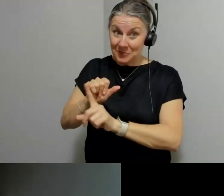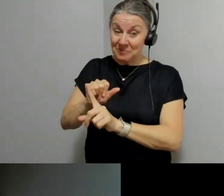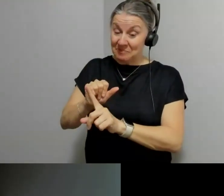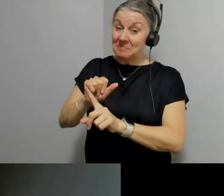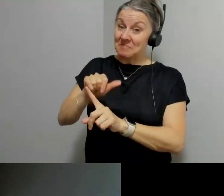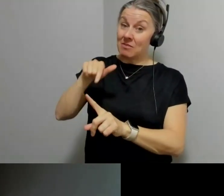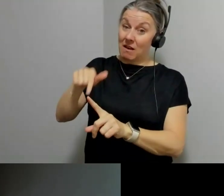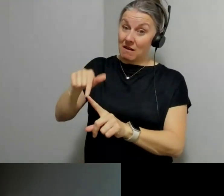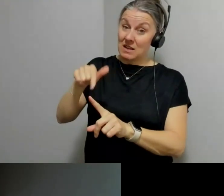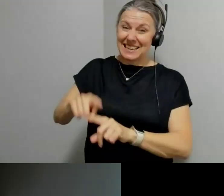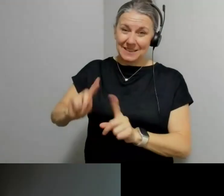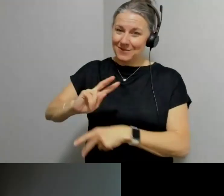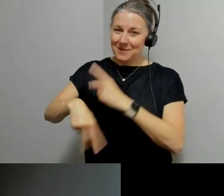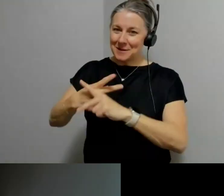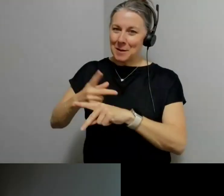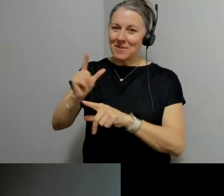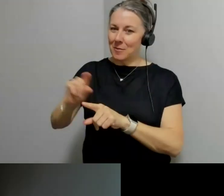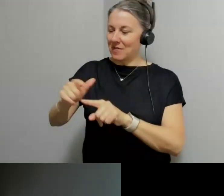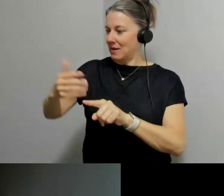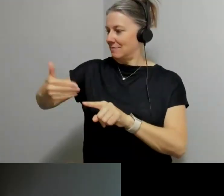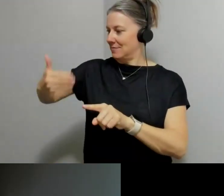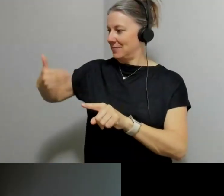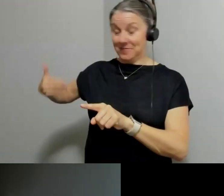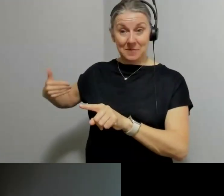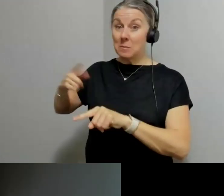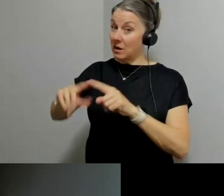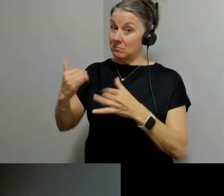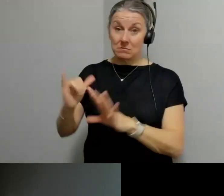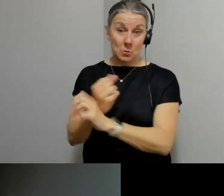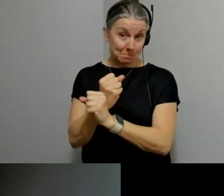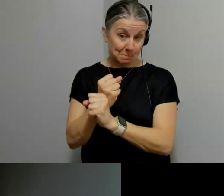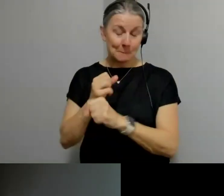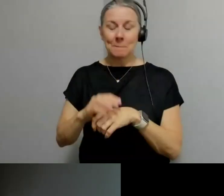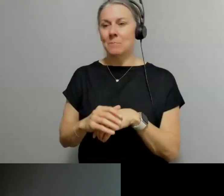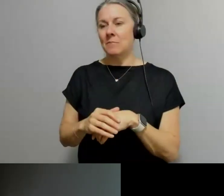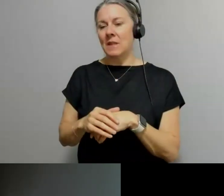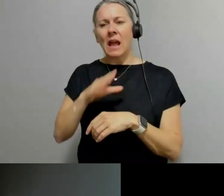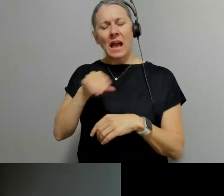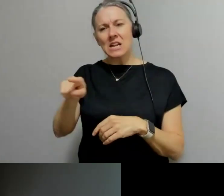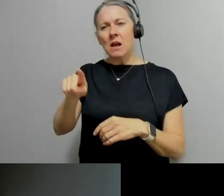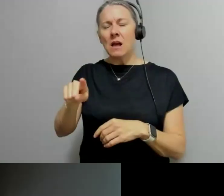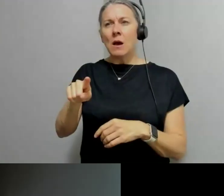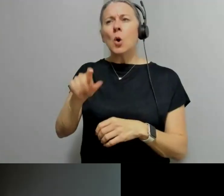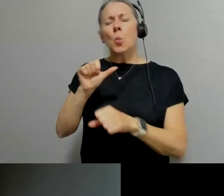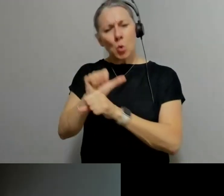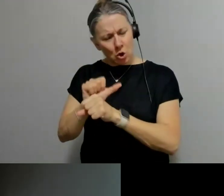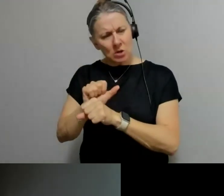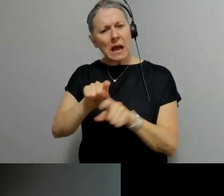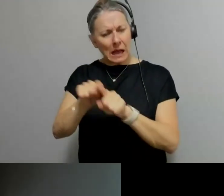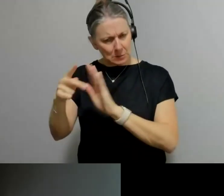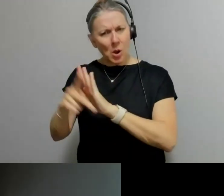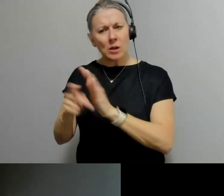been seen before. And she didn't just work as a policymaker and a legislator.